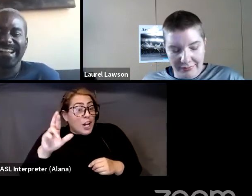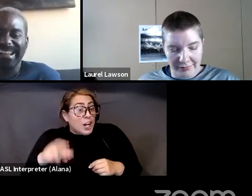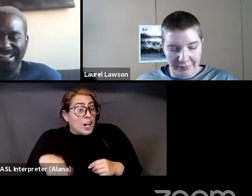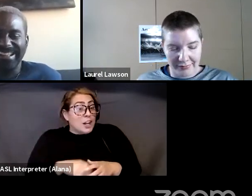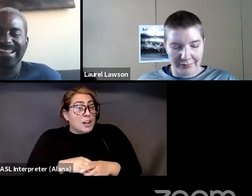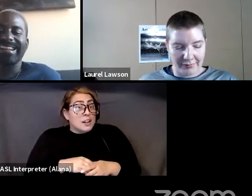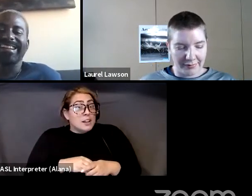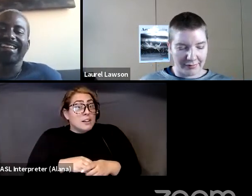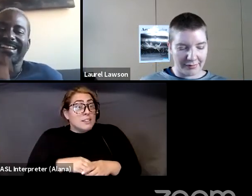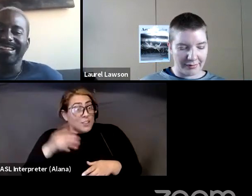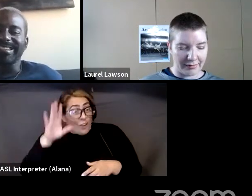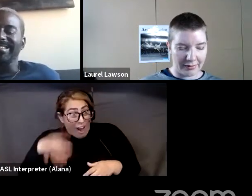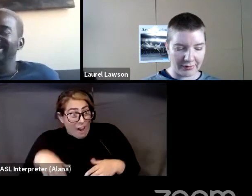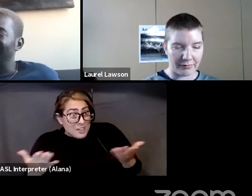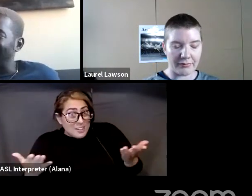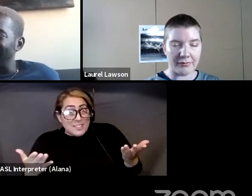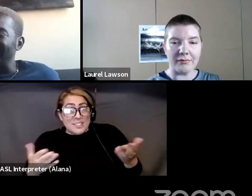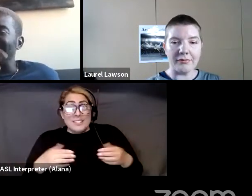Yeah.